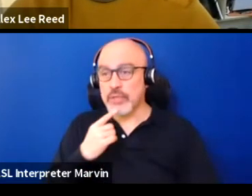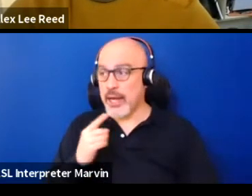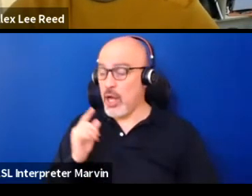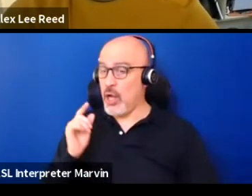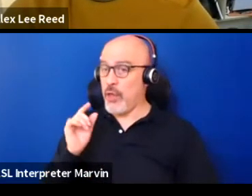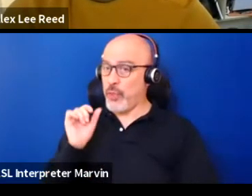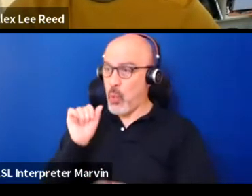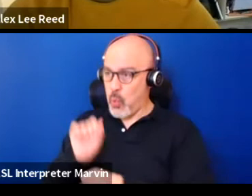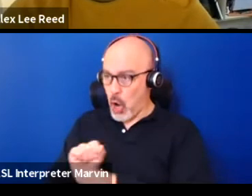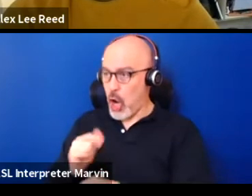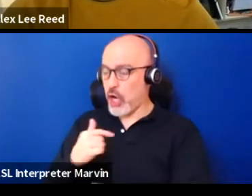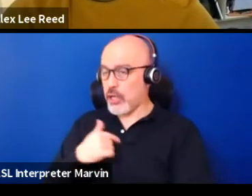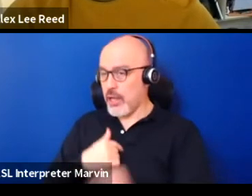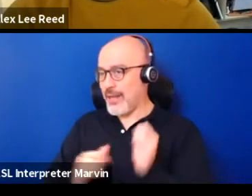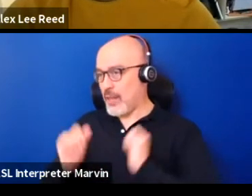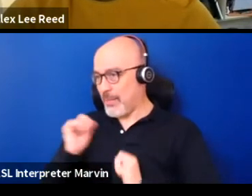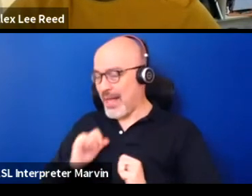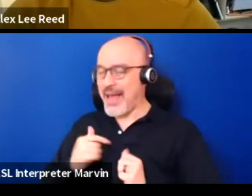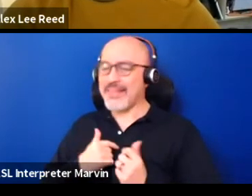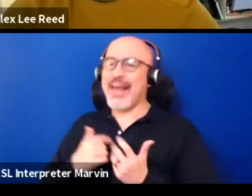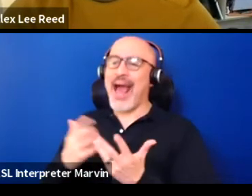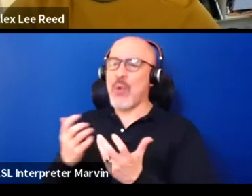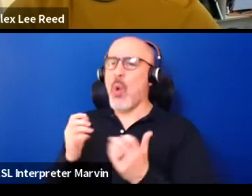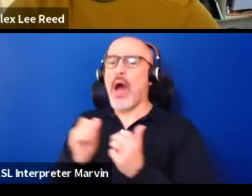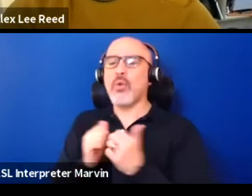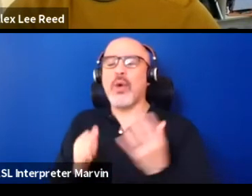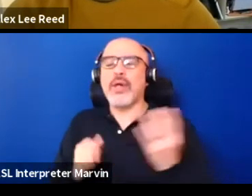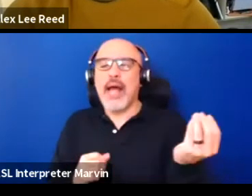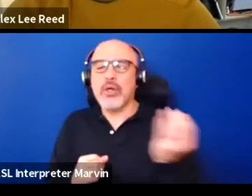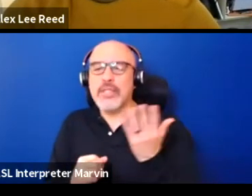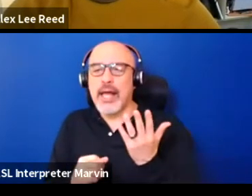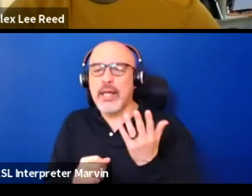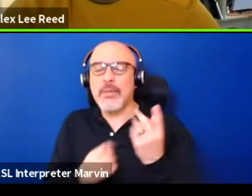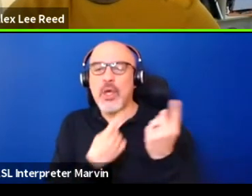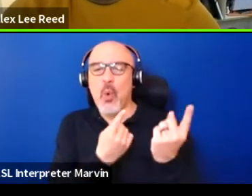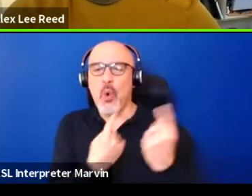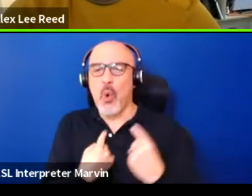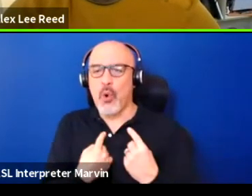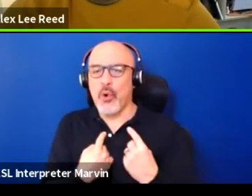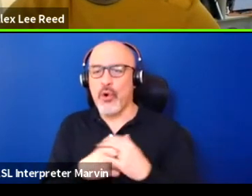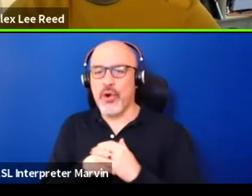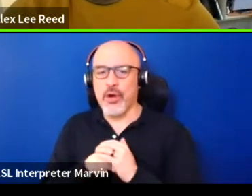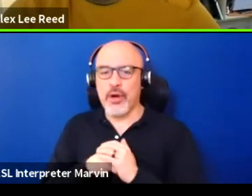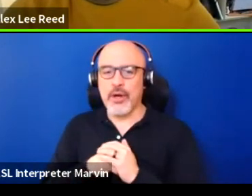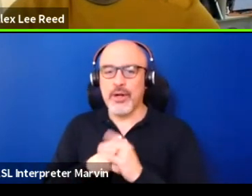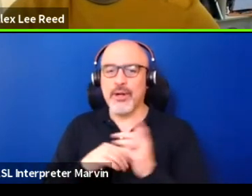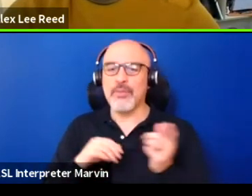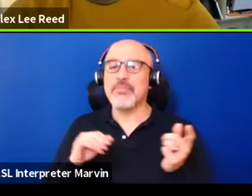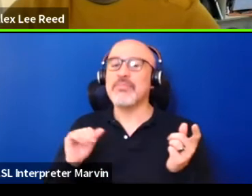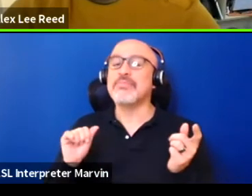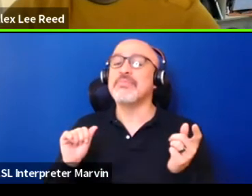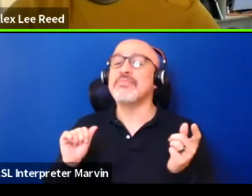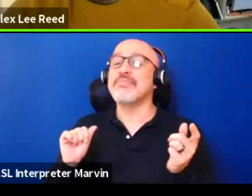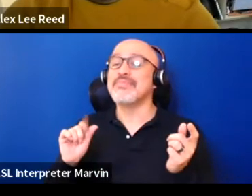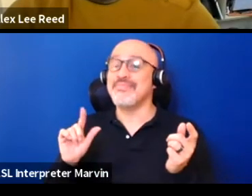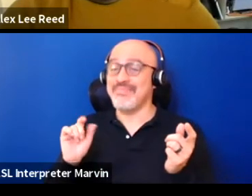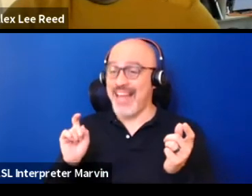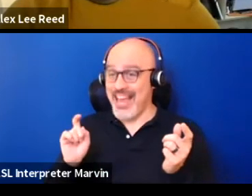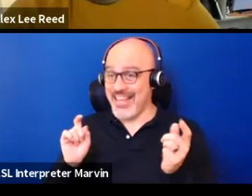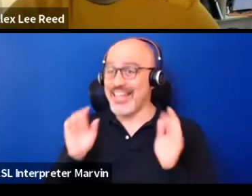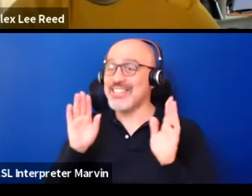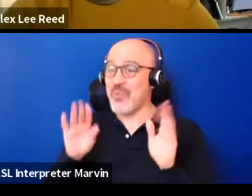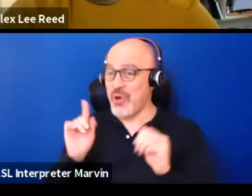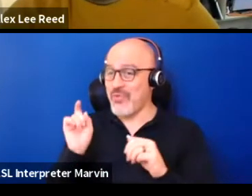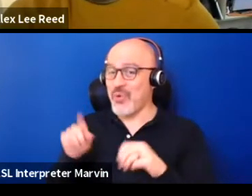on without being told how to do it? That's a great question. Thank you, Julie. I think, Julie, we